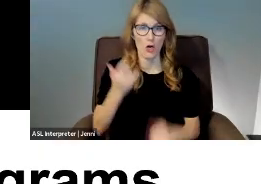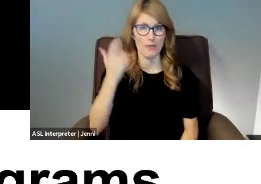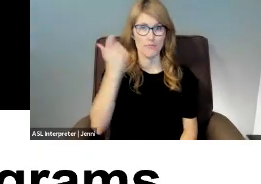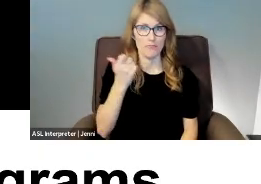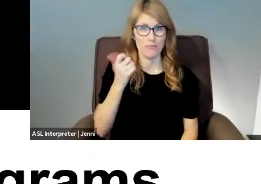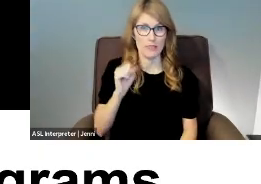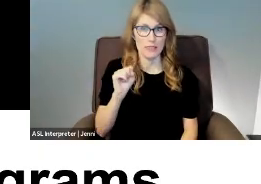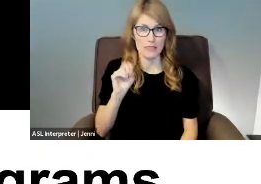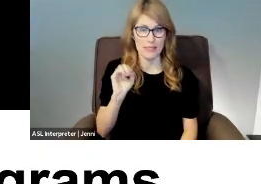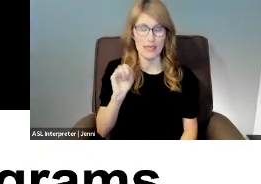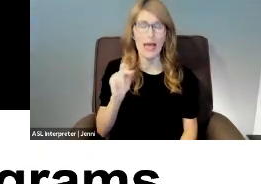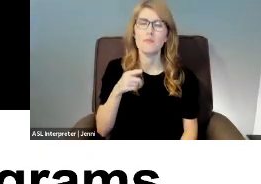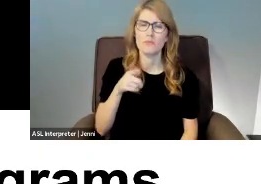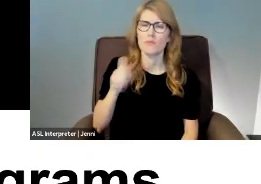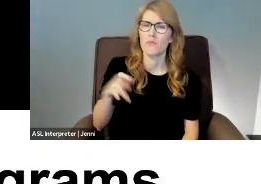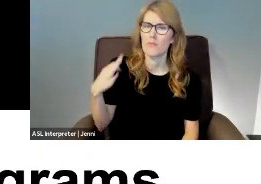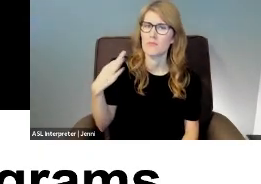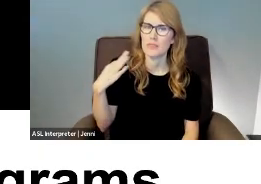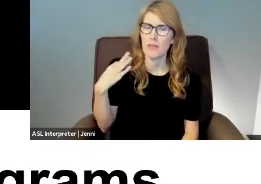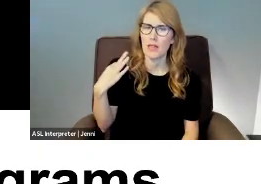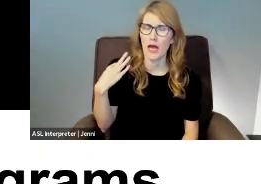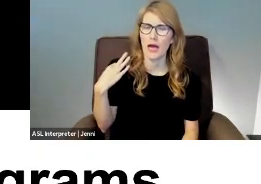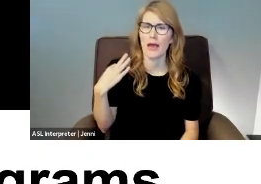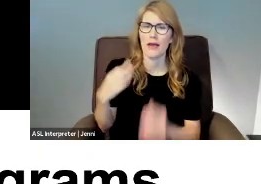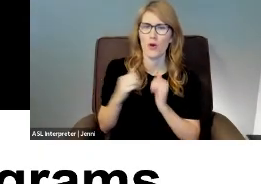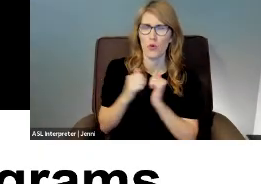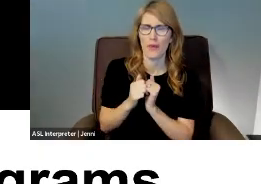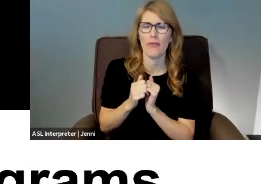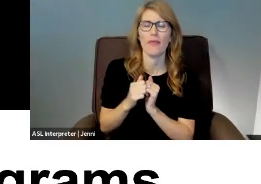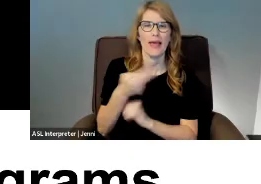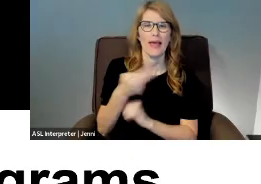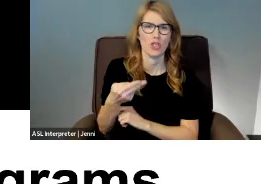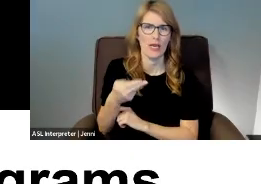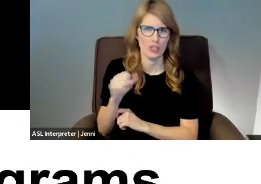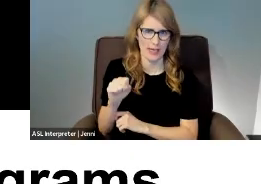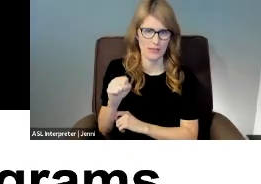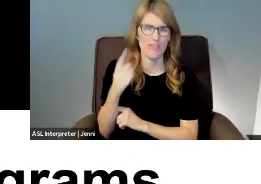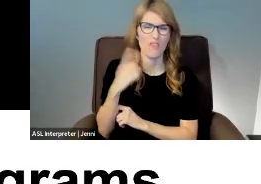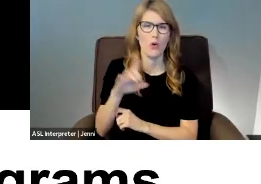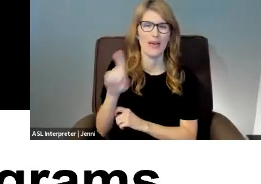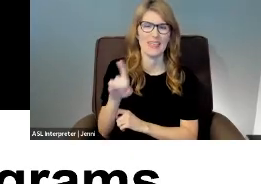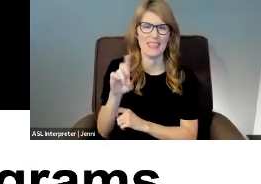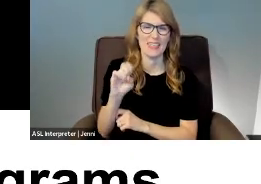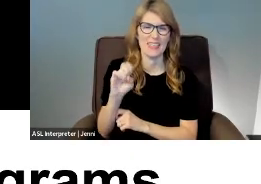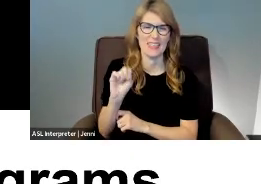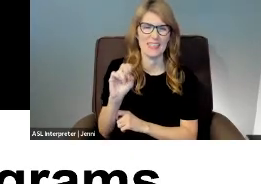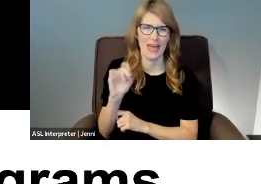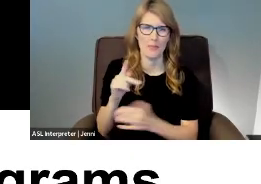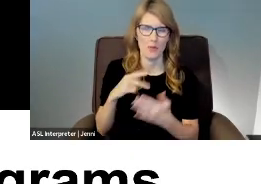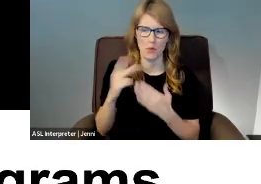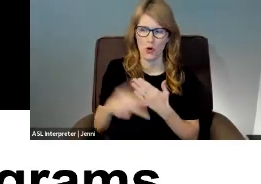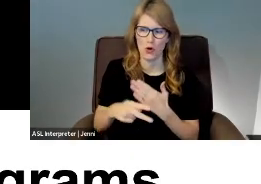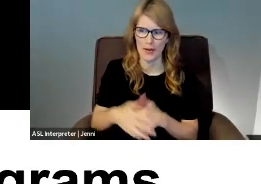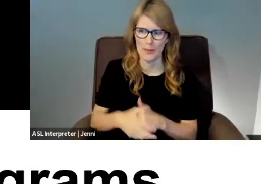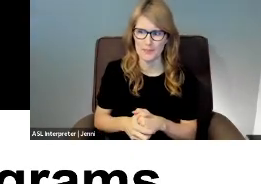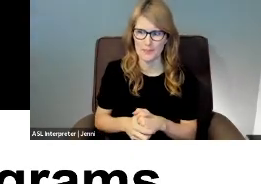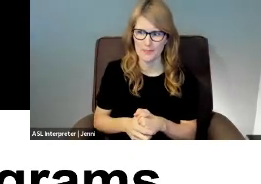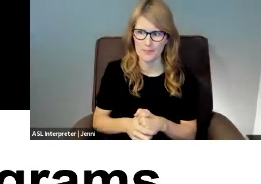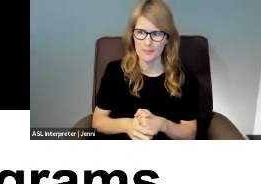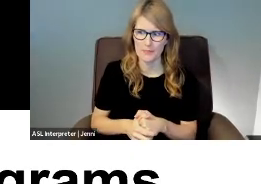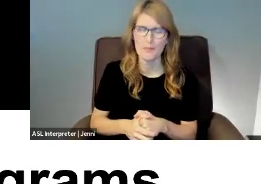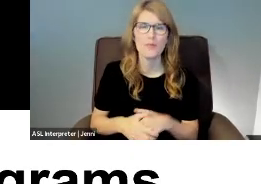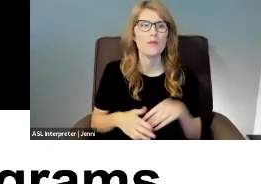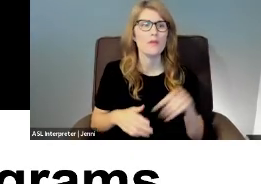recipient, you would have to apply with Health and Human Services for the DSNAP program. And that can be done at any